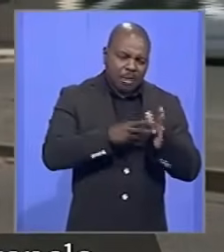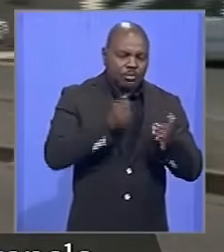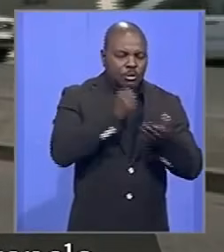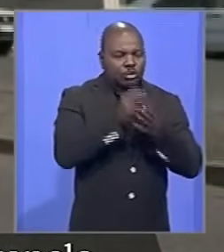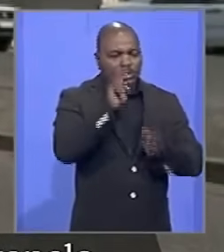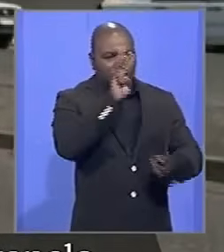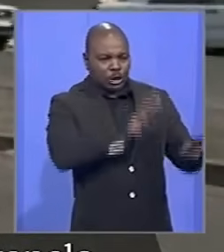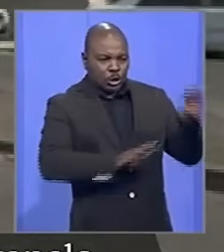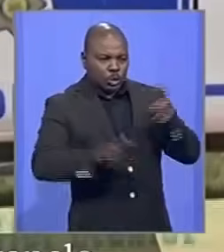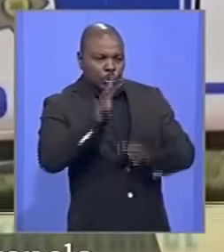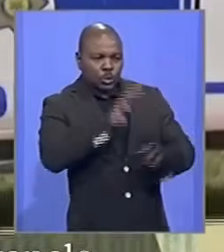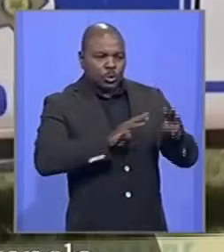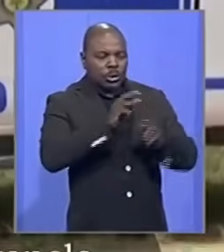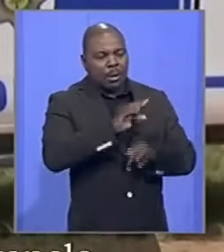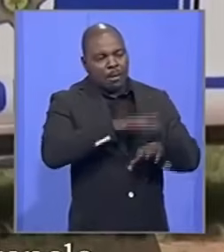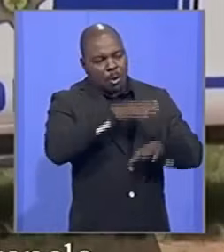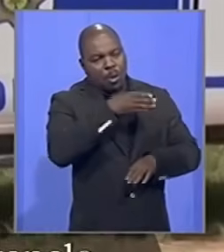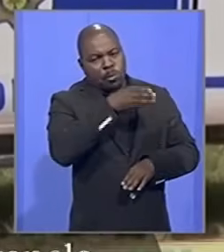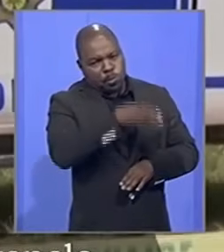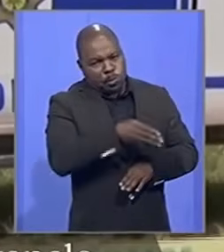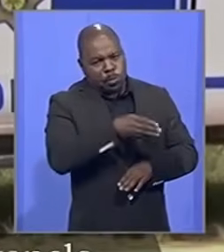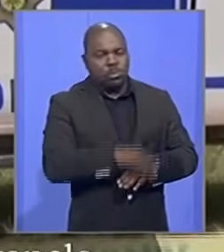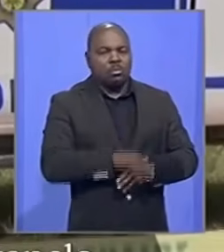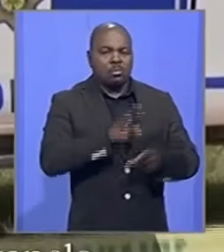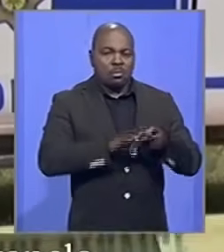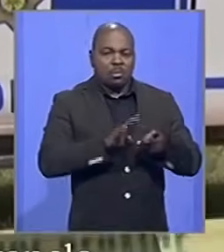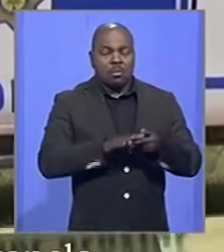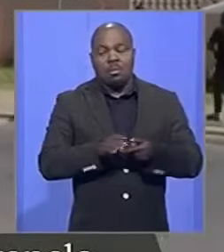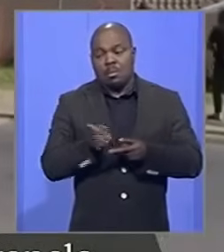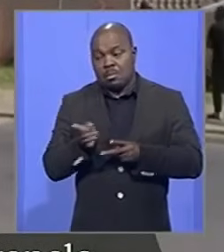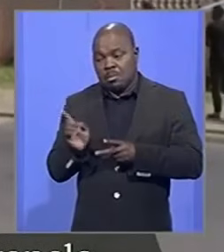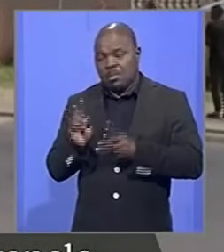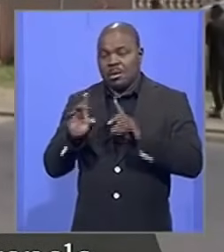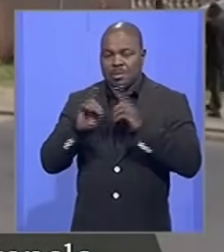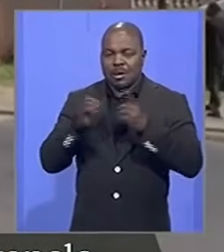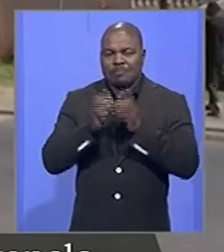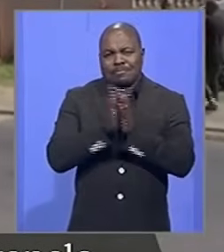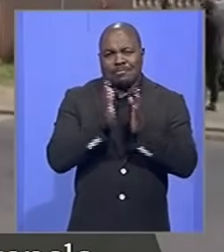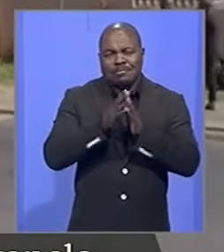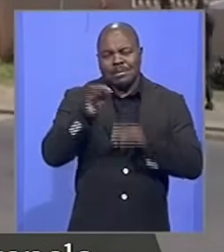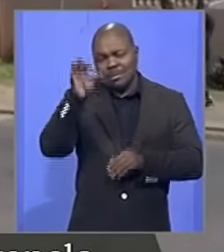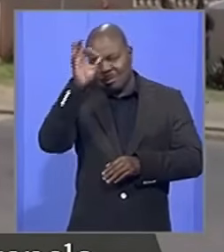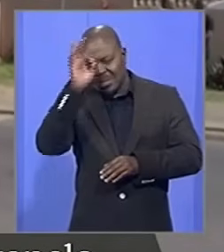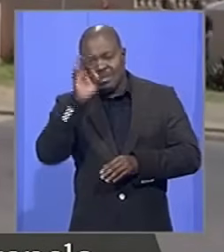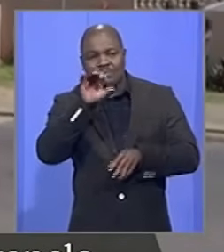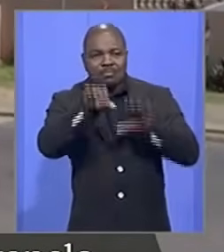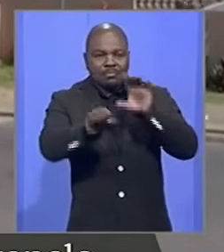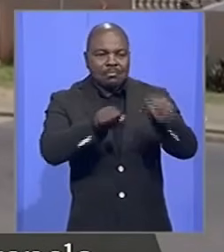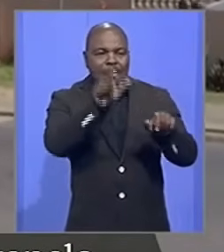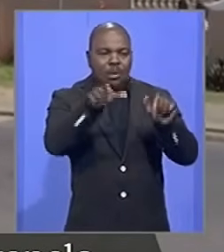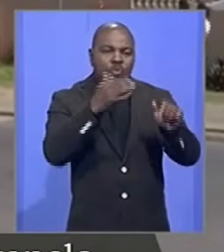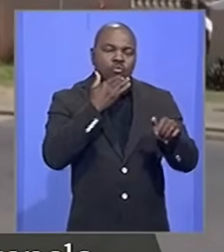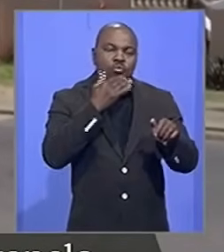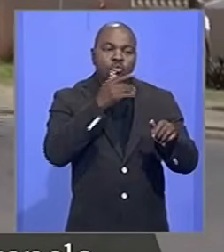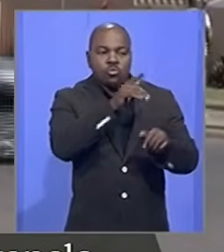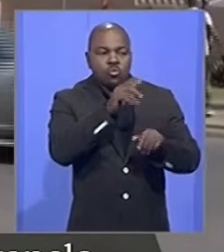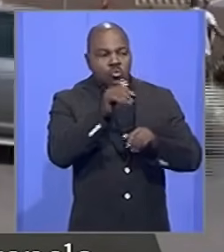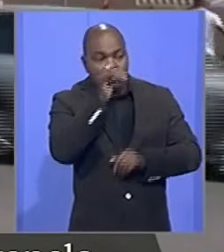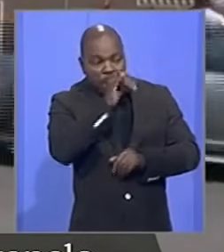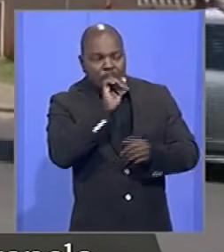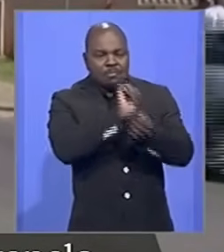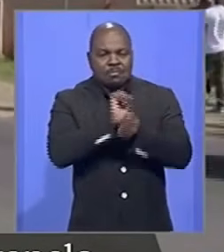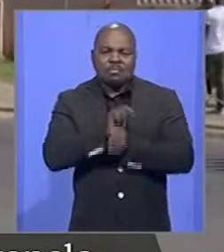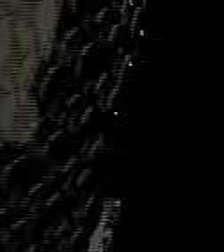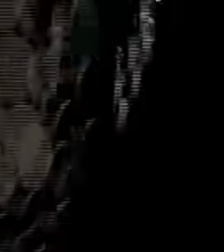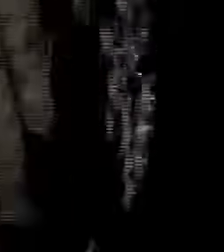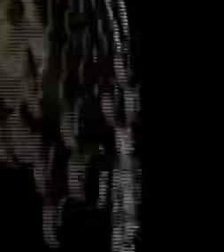go samagana le maemo a ga jaana gape le ikuetse go batlhankedi ba molao go thusa ka go tshwara bao ba rweleng maikarabelo a bosenyi jo.